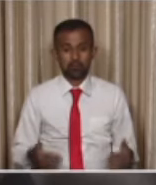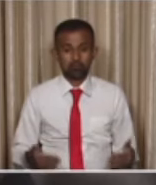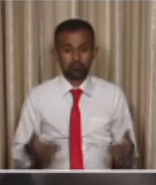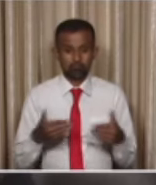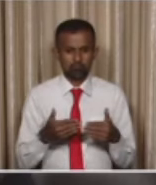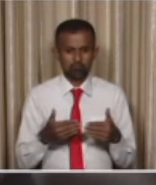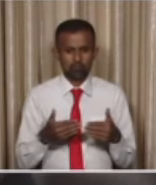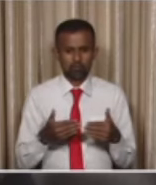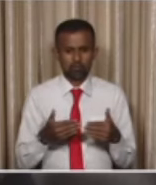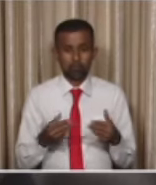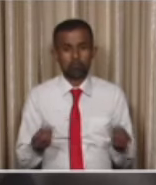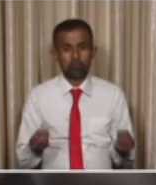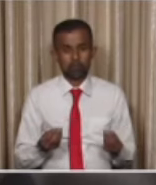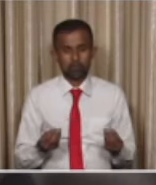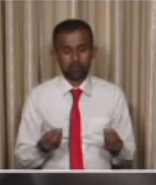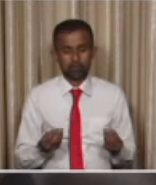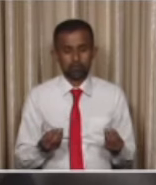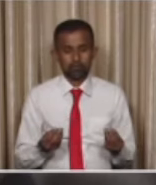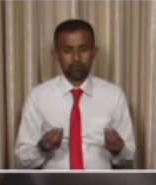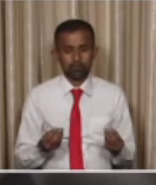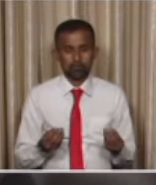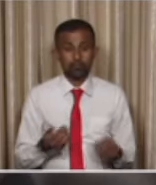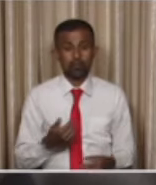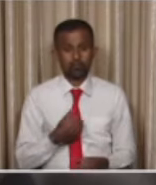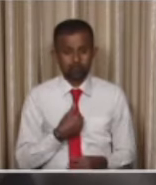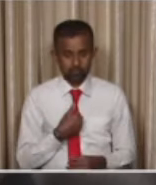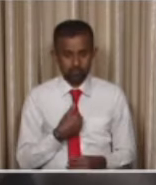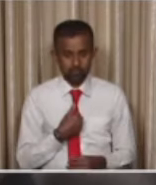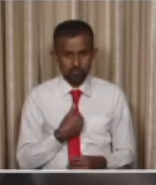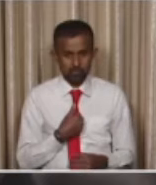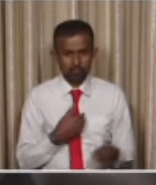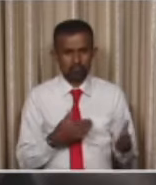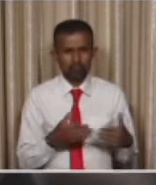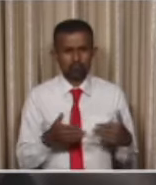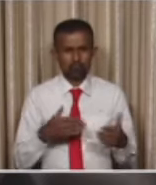had difficulty in